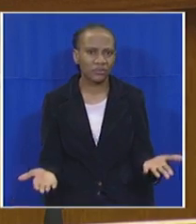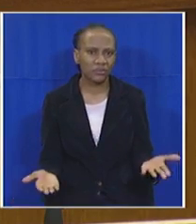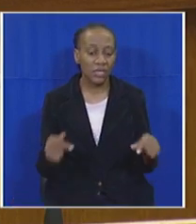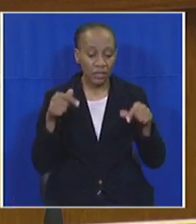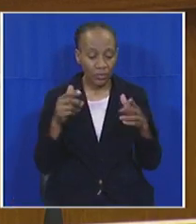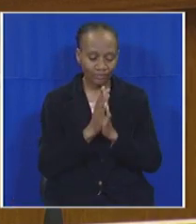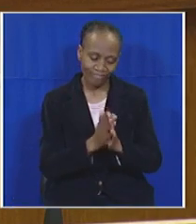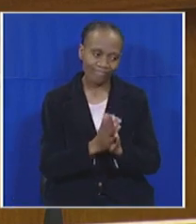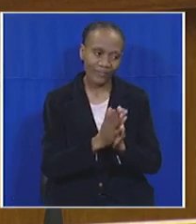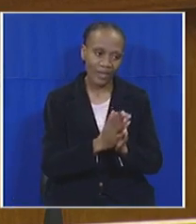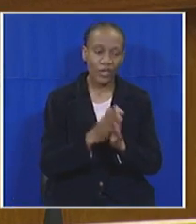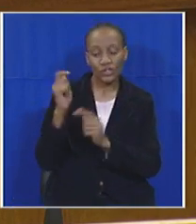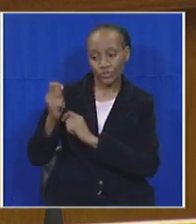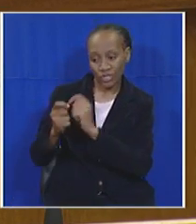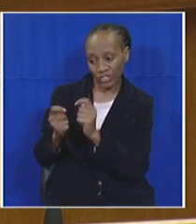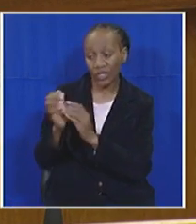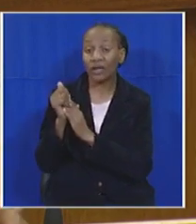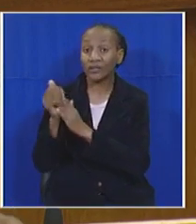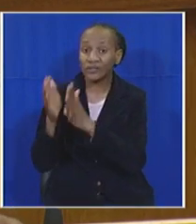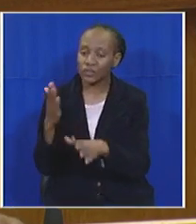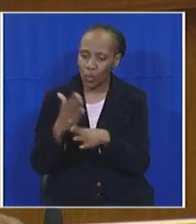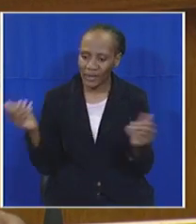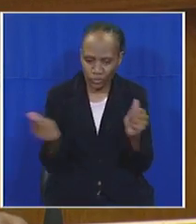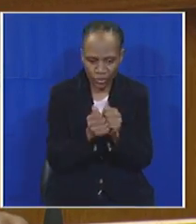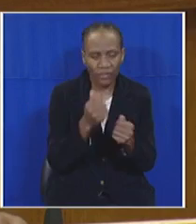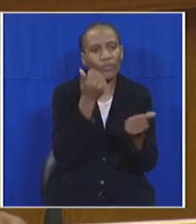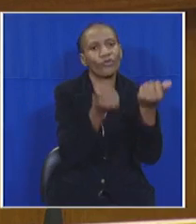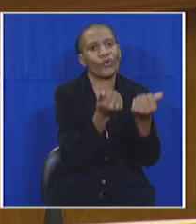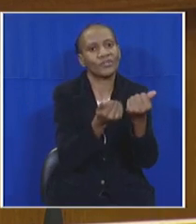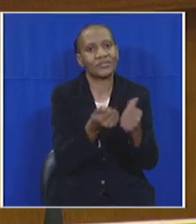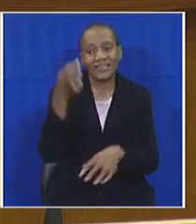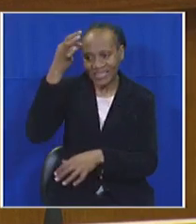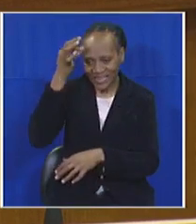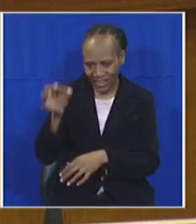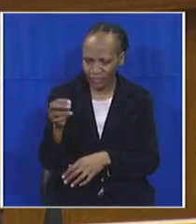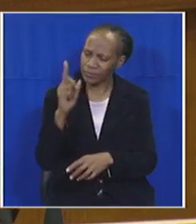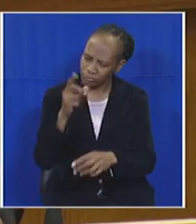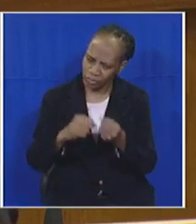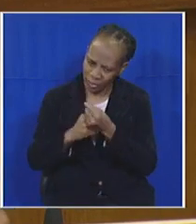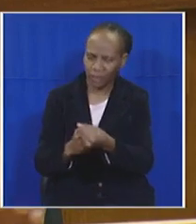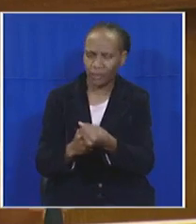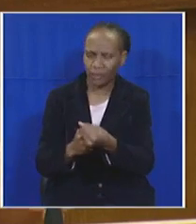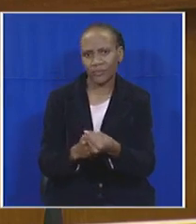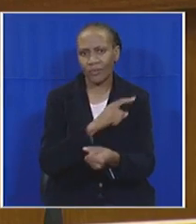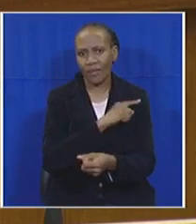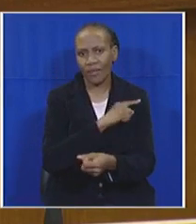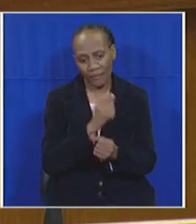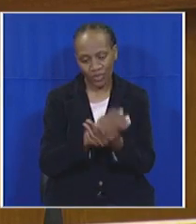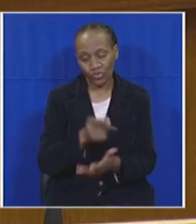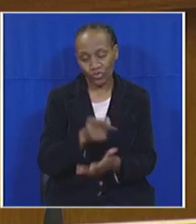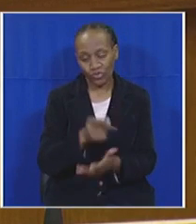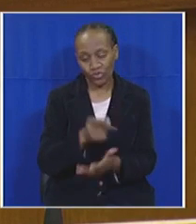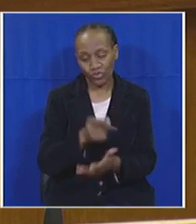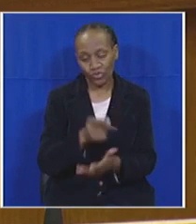nohulumeni ukuze isimo sokufa kwabafana mangabe beyosoka kungaphinde kwenzeka sibone lesihle KwaZulu Natal